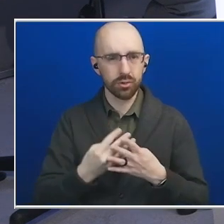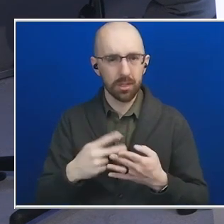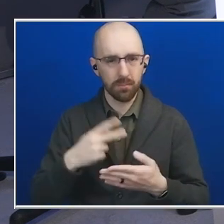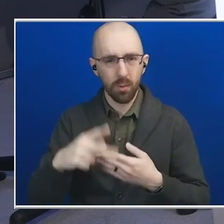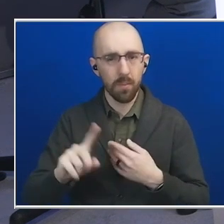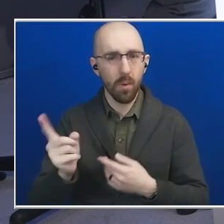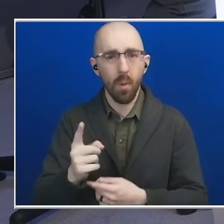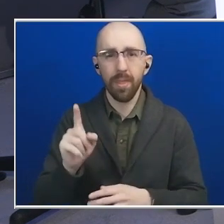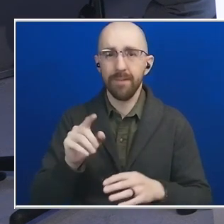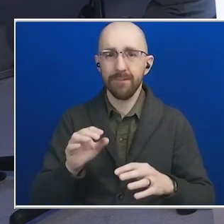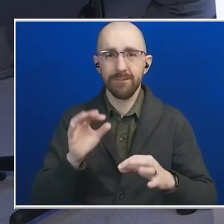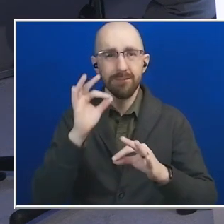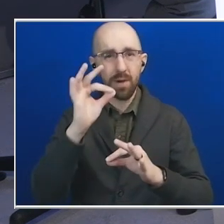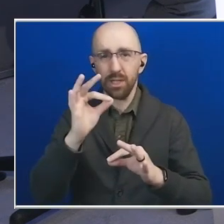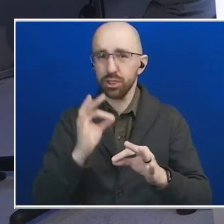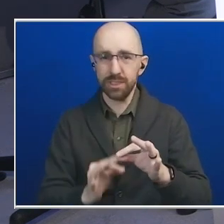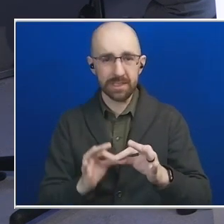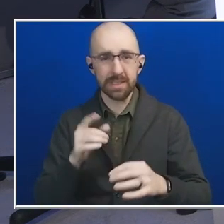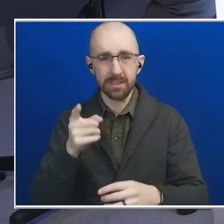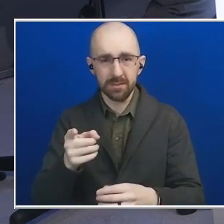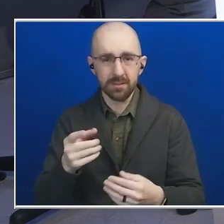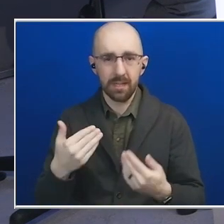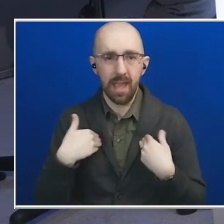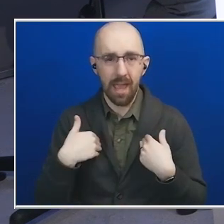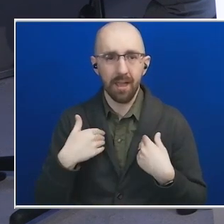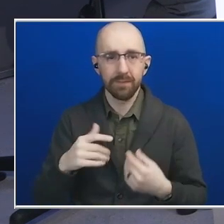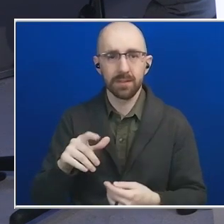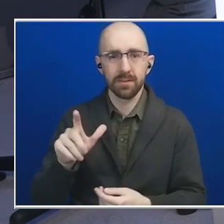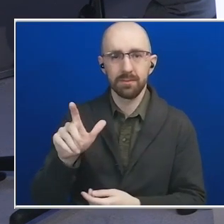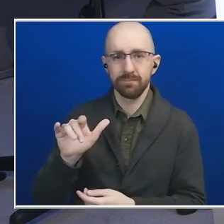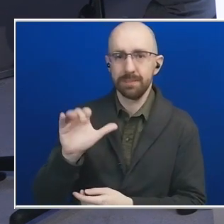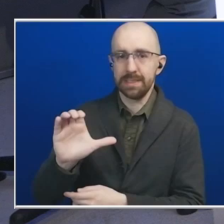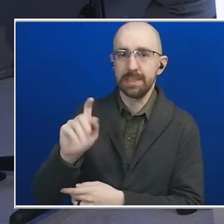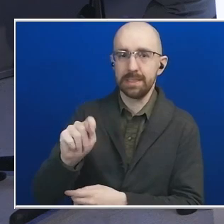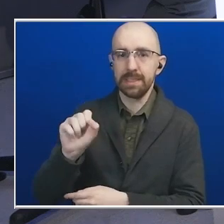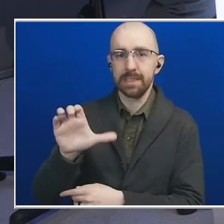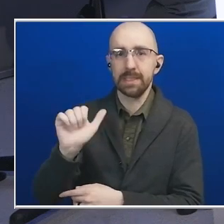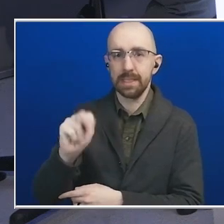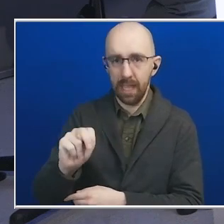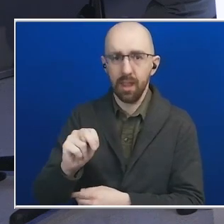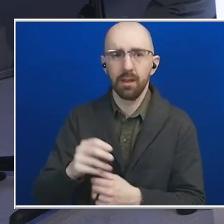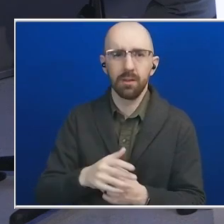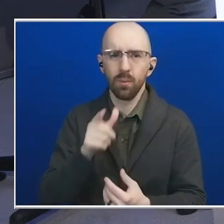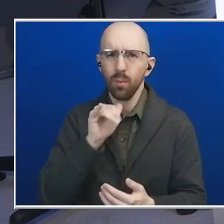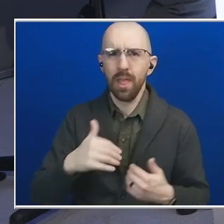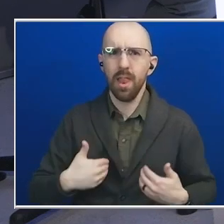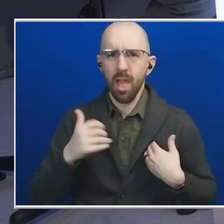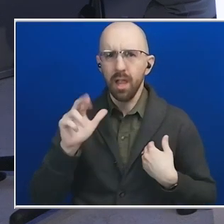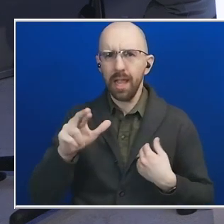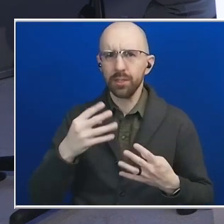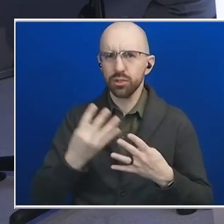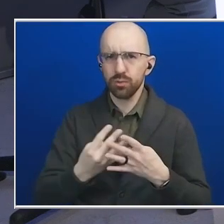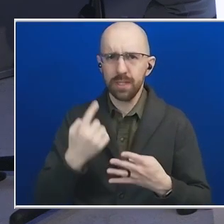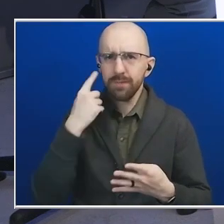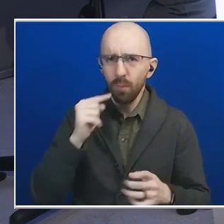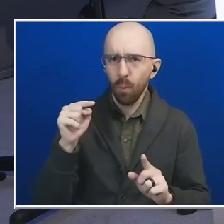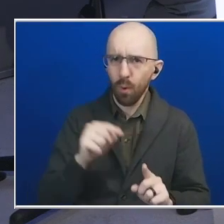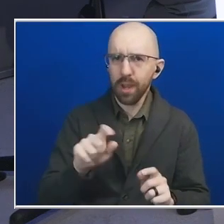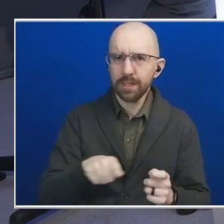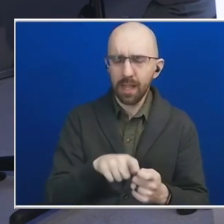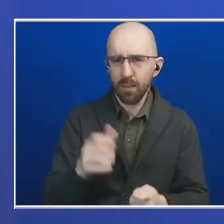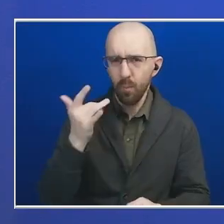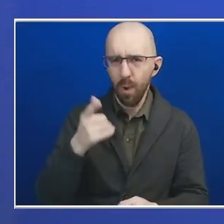CT scan are getting done. Who are these lung cancer screenings for, and why are they so